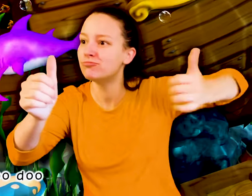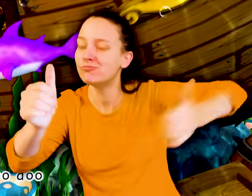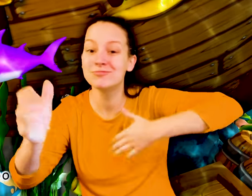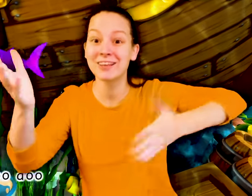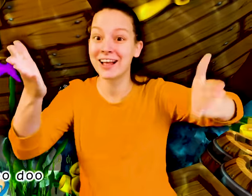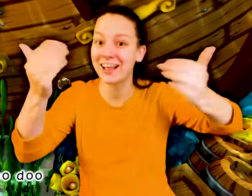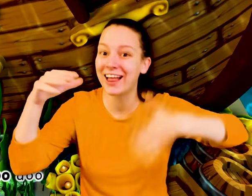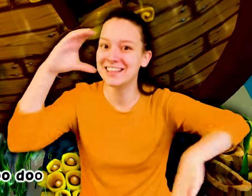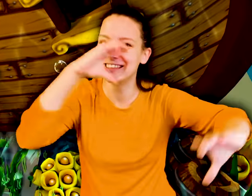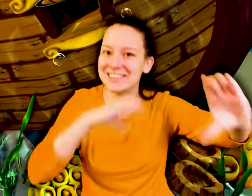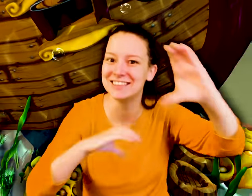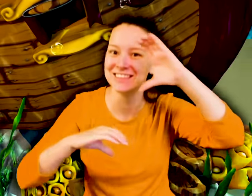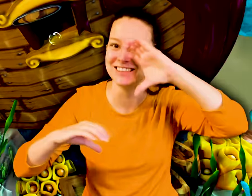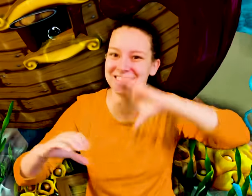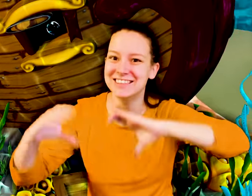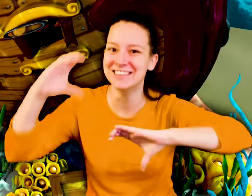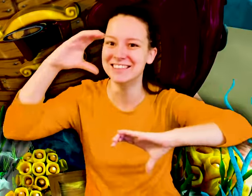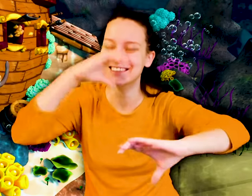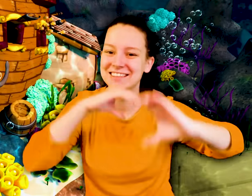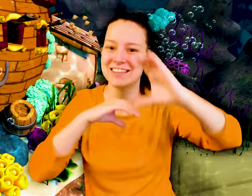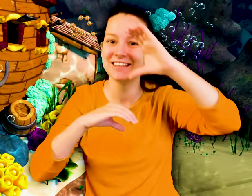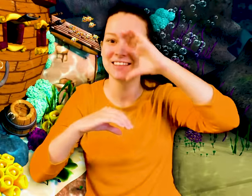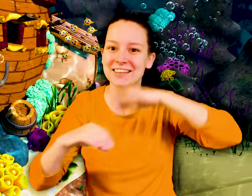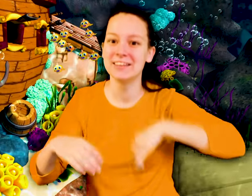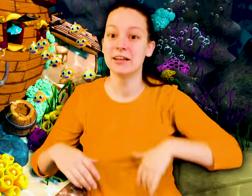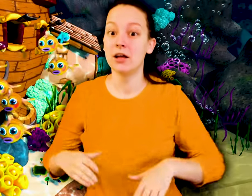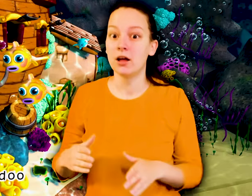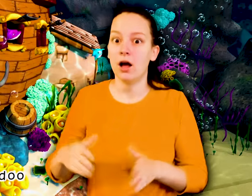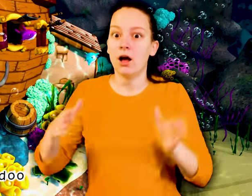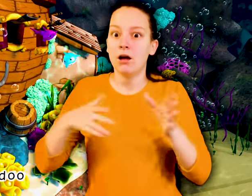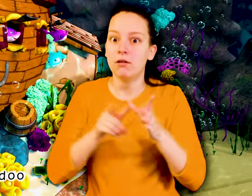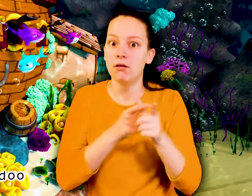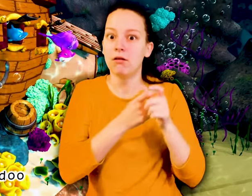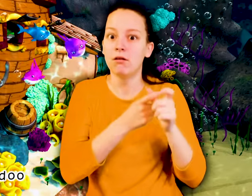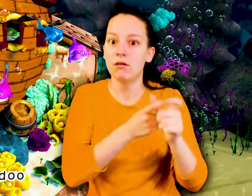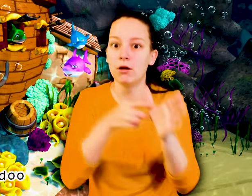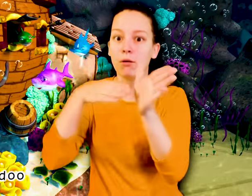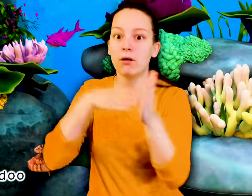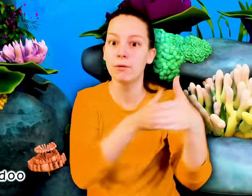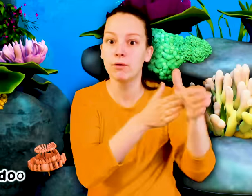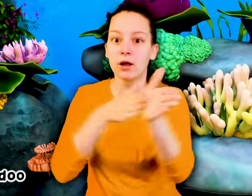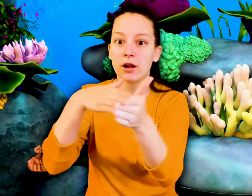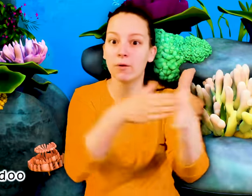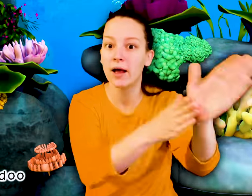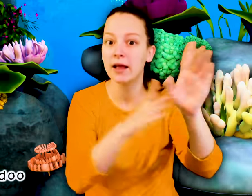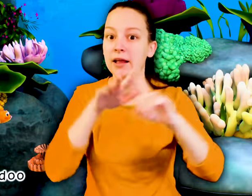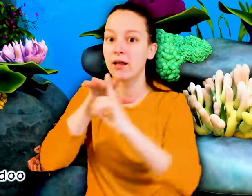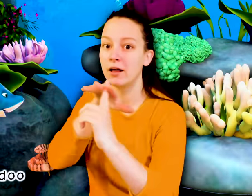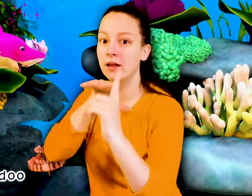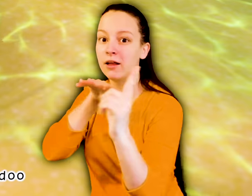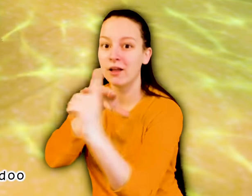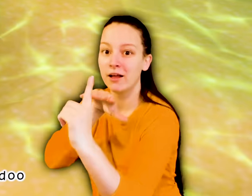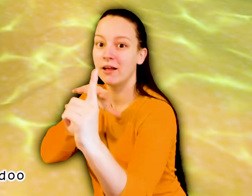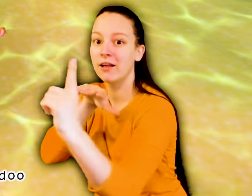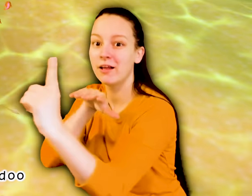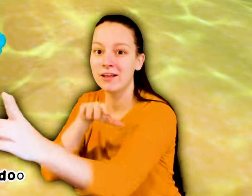hunt, let's go hunt. Run away, run